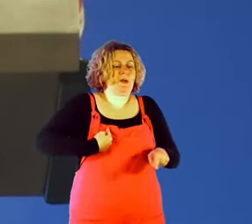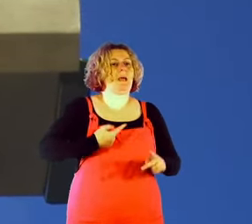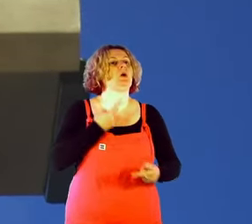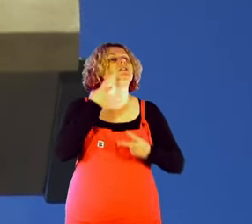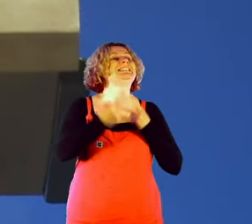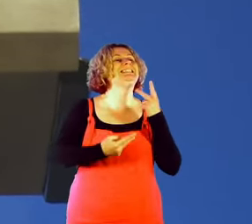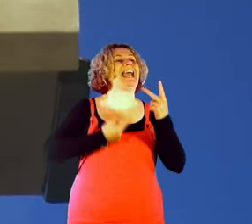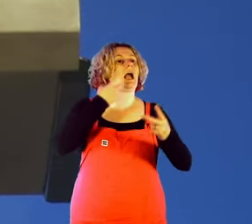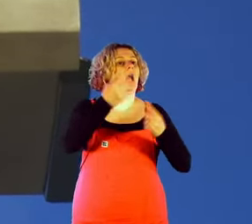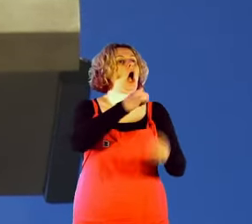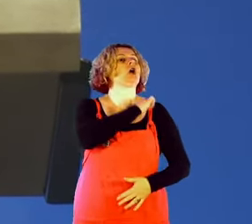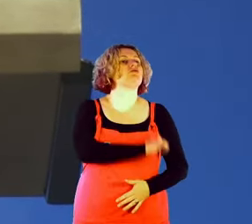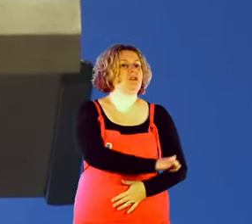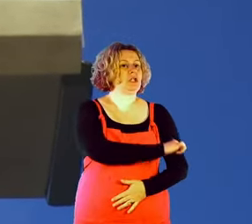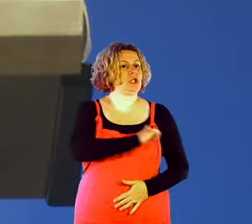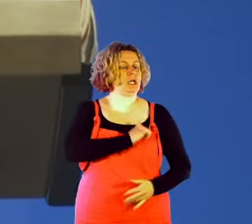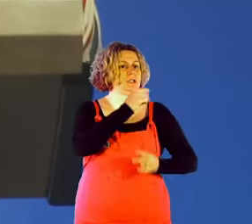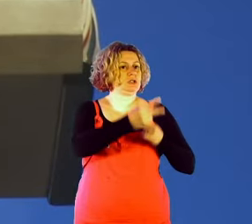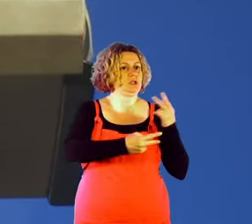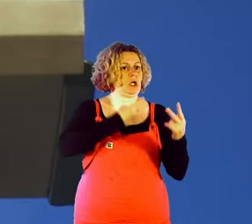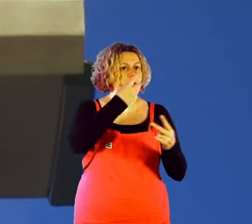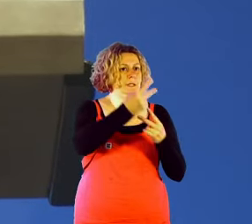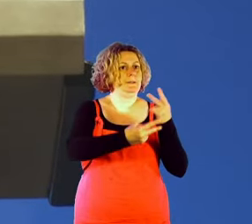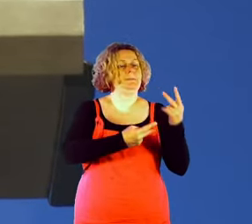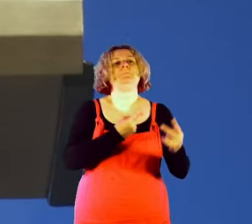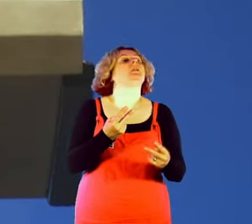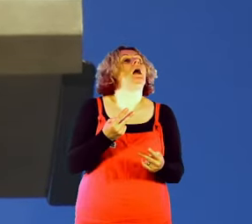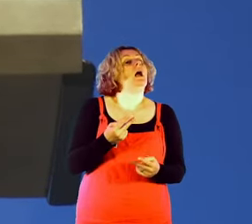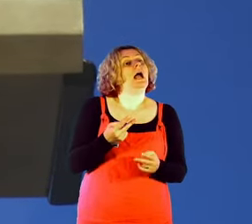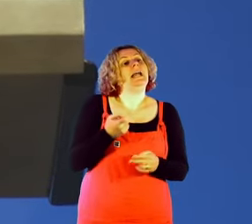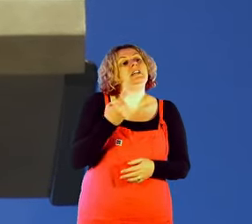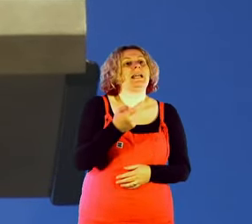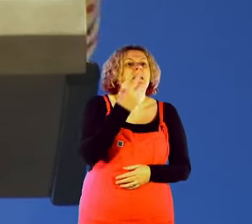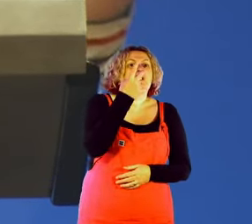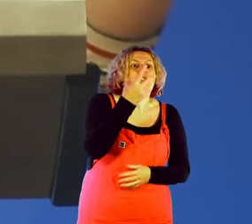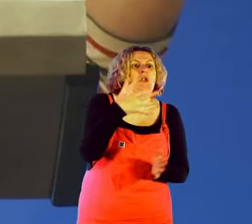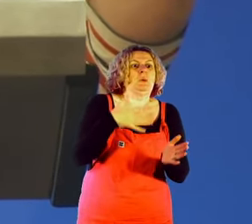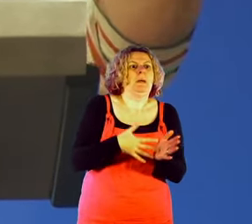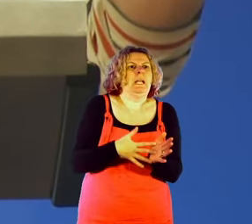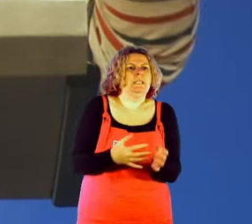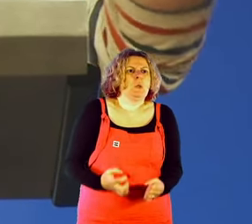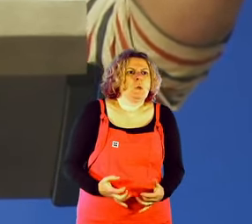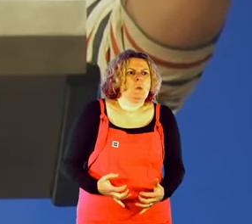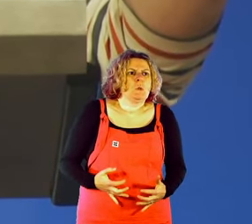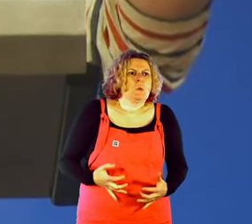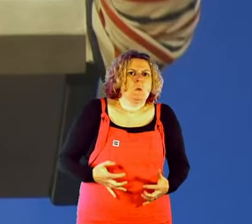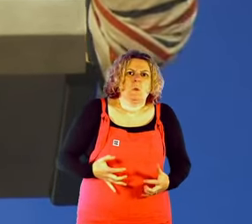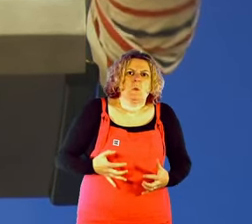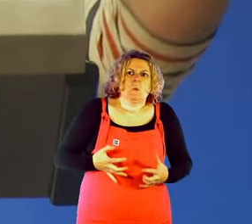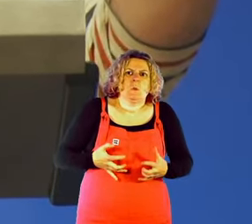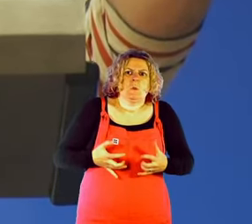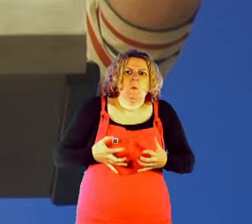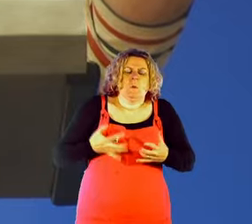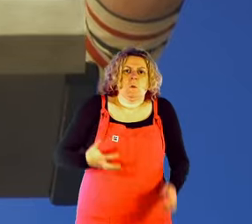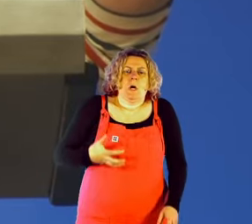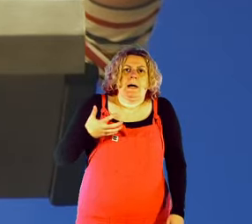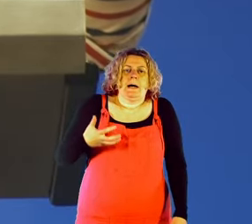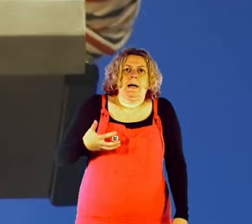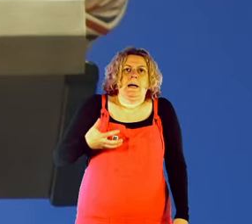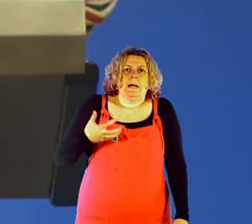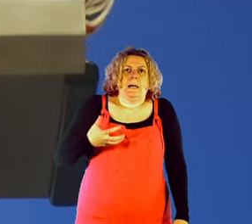would take a little while. It would take a couple of minutes of being seething and angry, and then I'd sort of go, oh, do you know what I was going to do? I was going to start, and I would start singing the